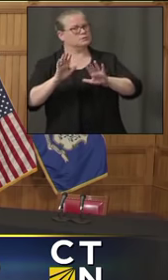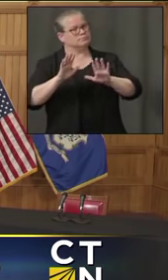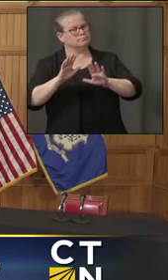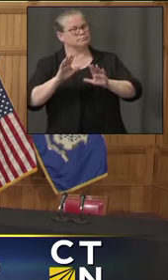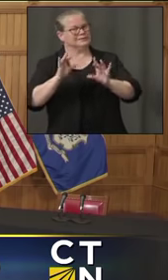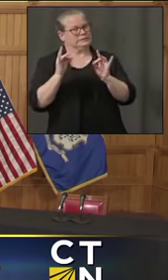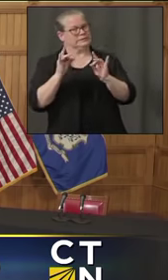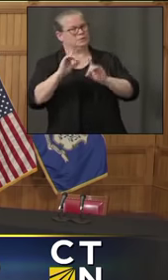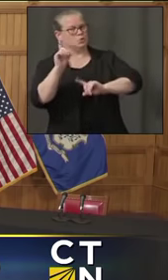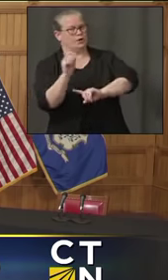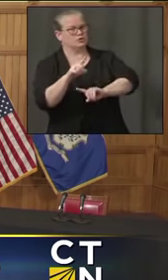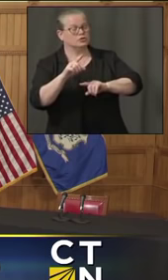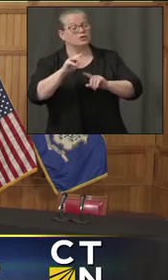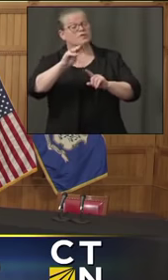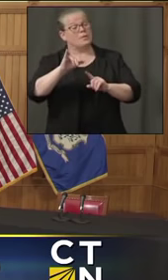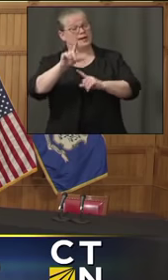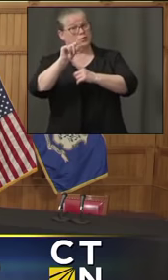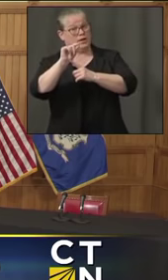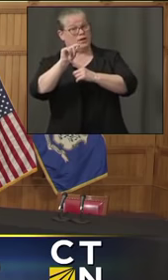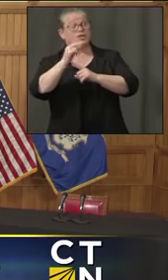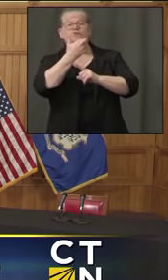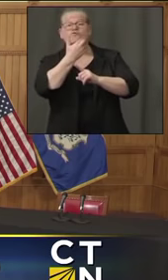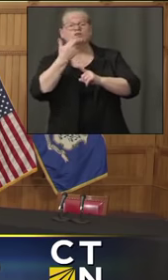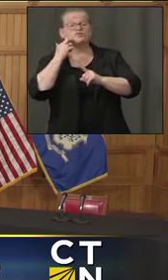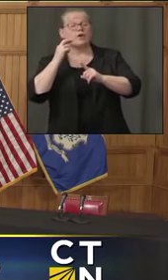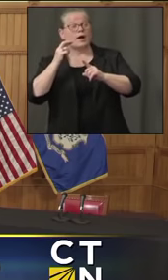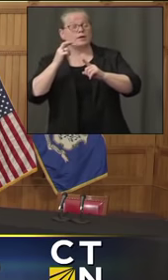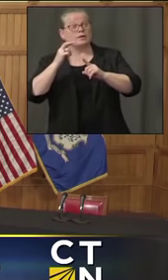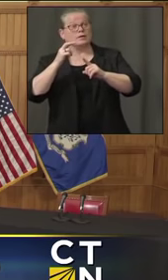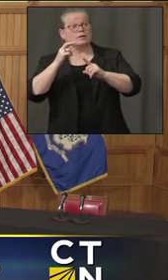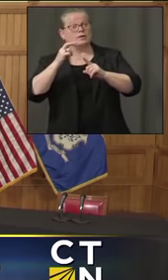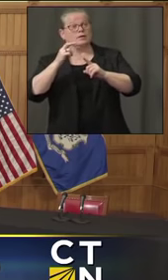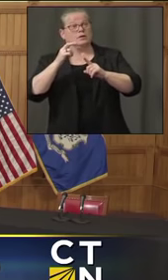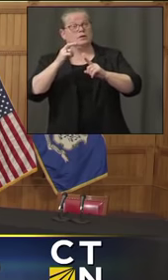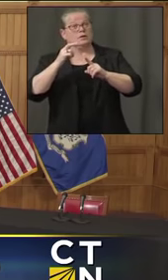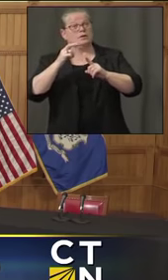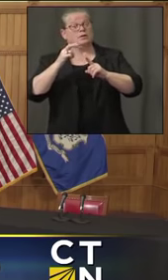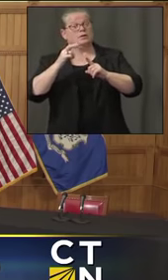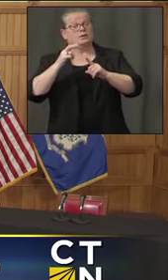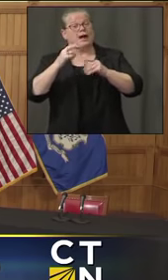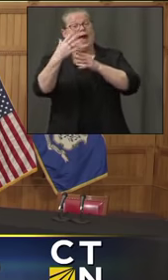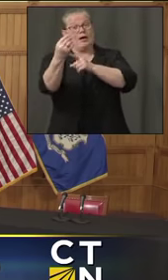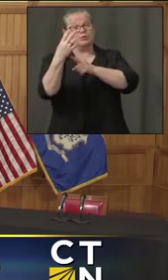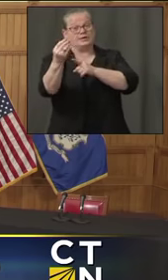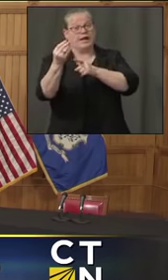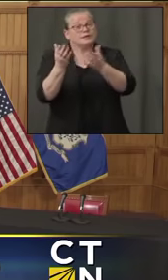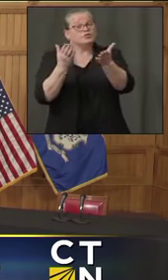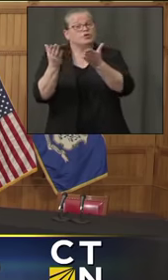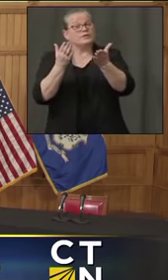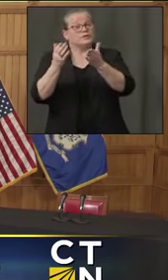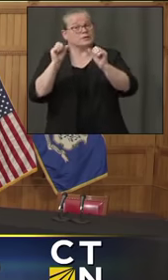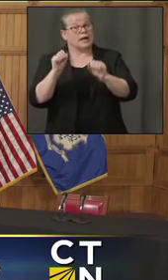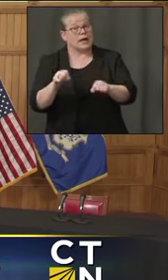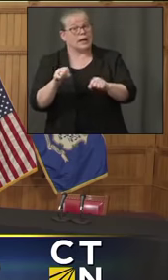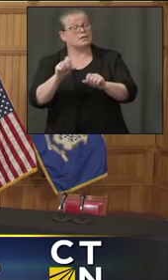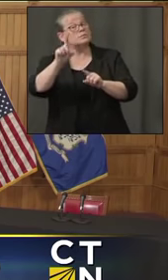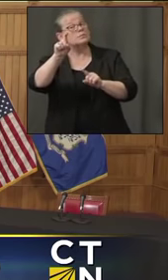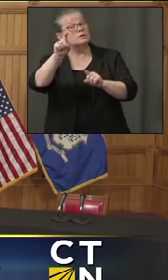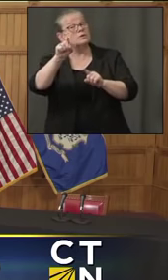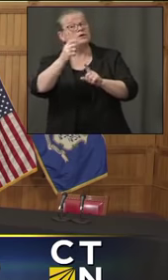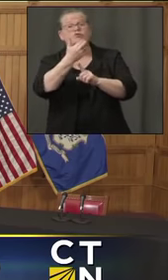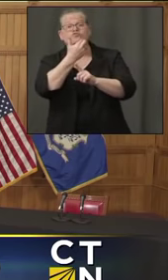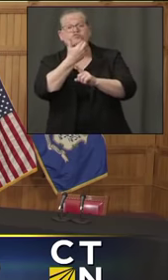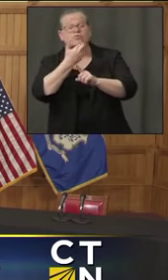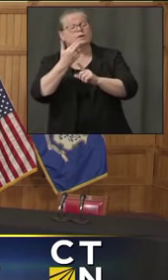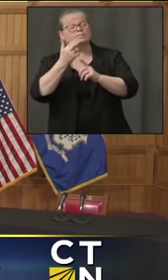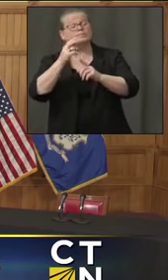May 20th, will the restrooms be open for local transit and truck drivers who